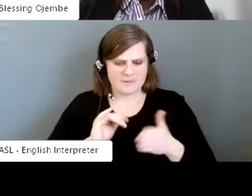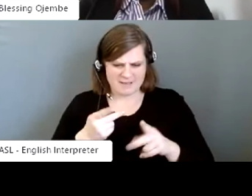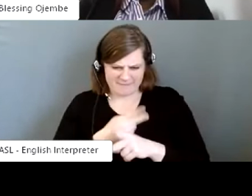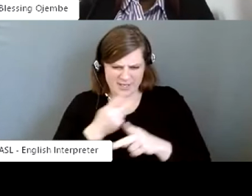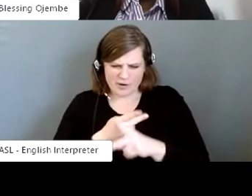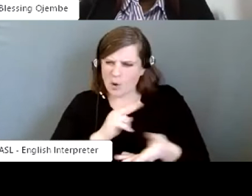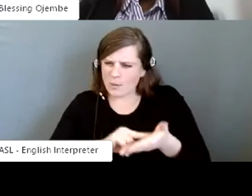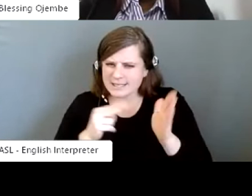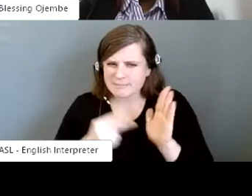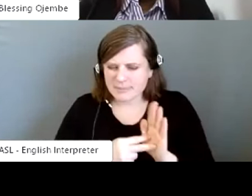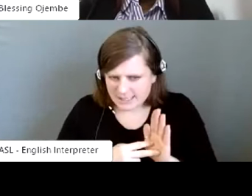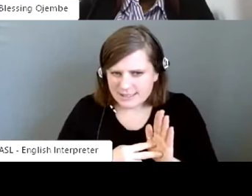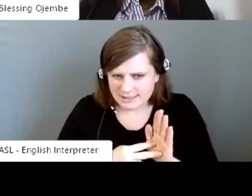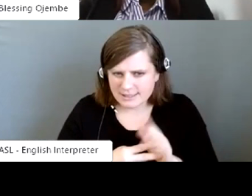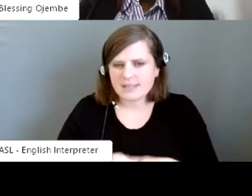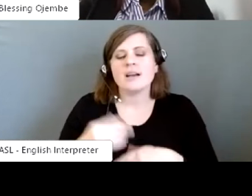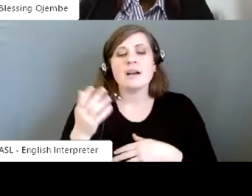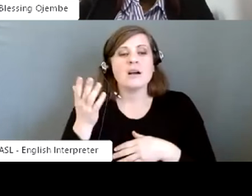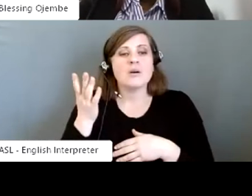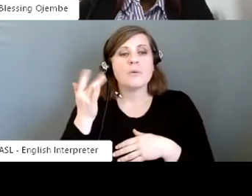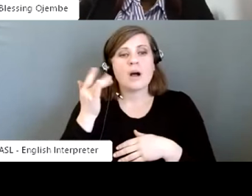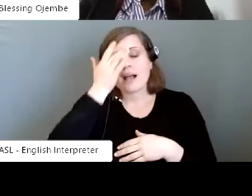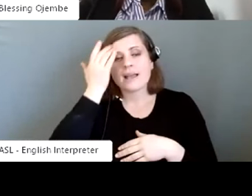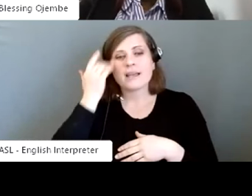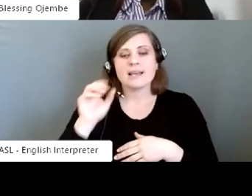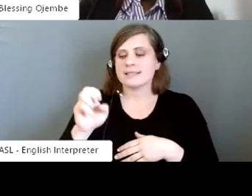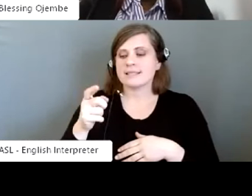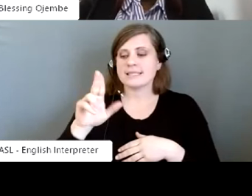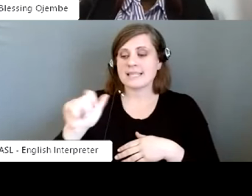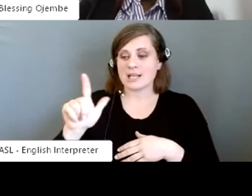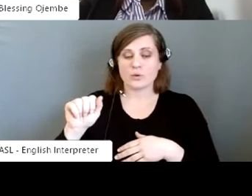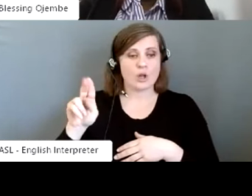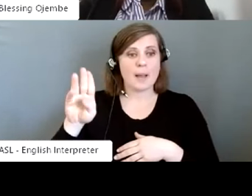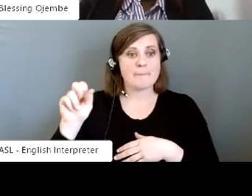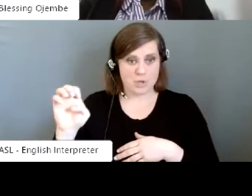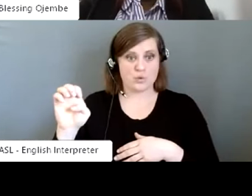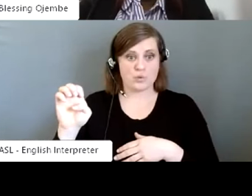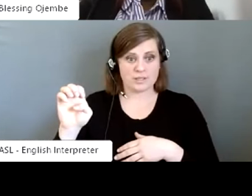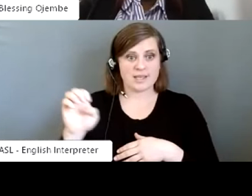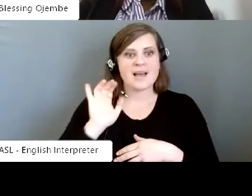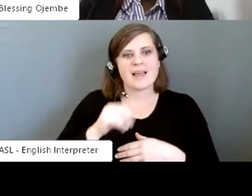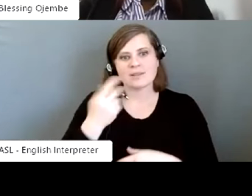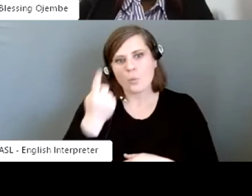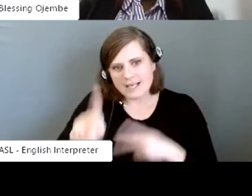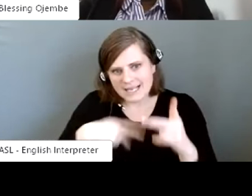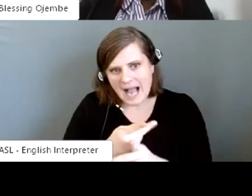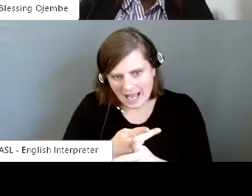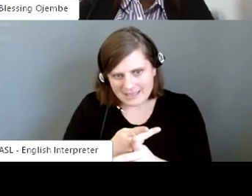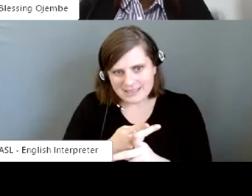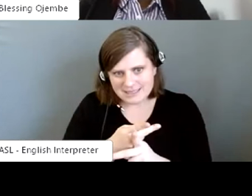this, because sexual abuse is one of the type of elder abuse that